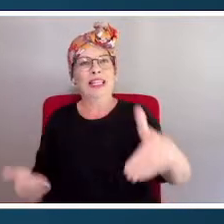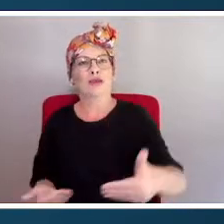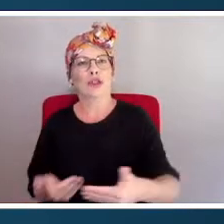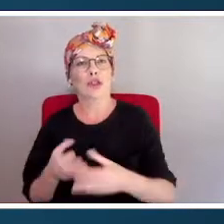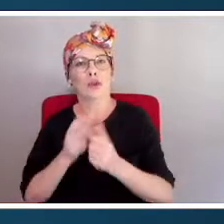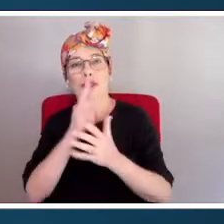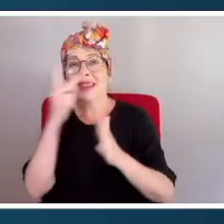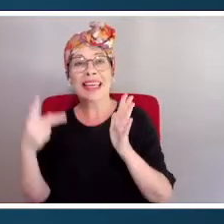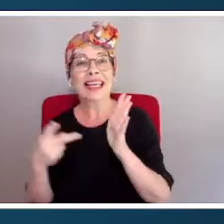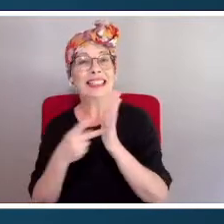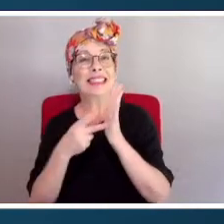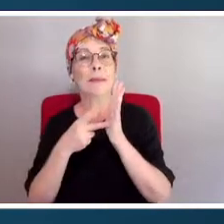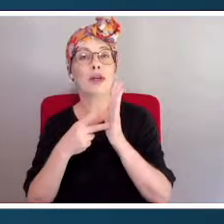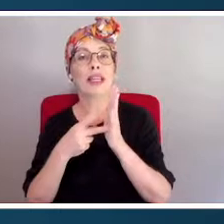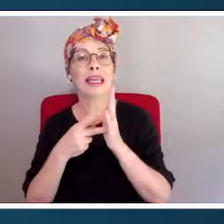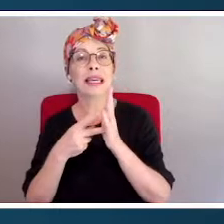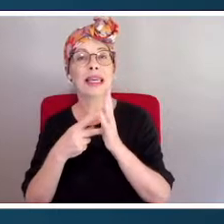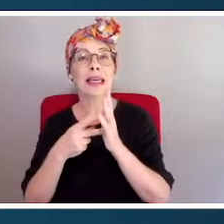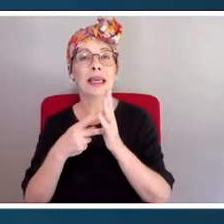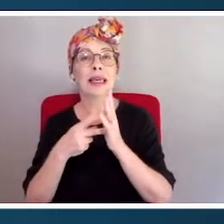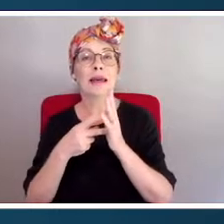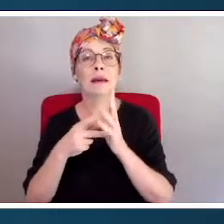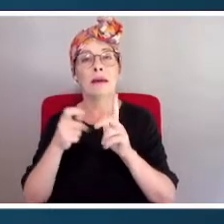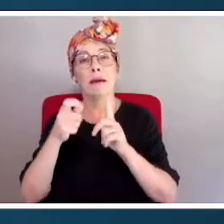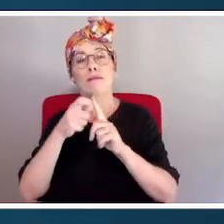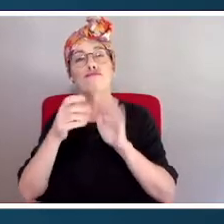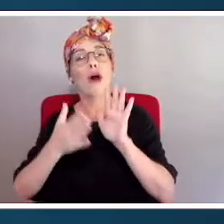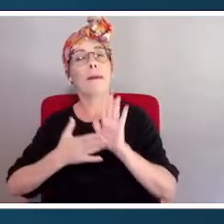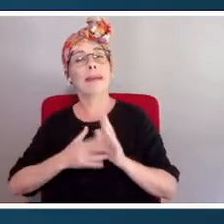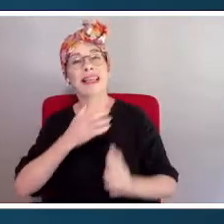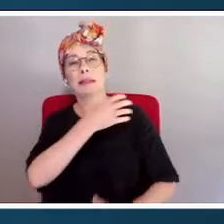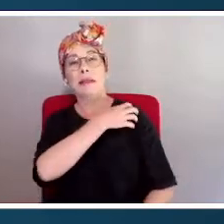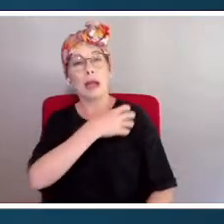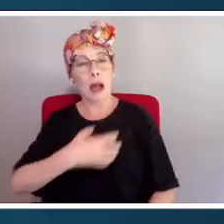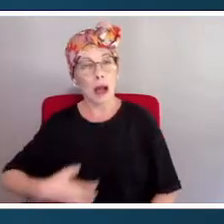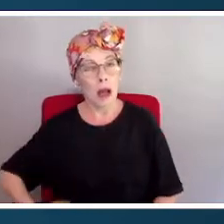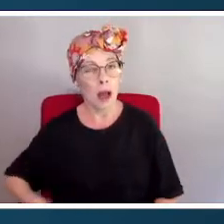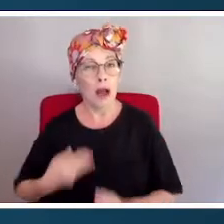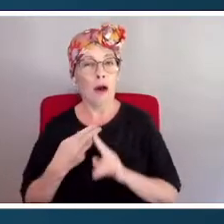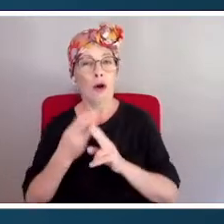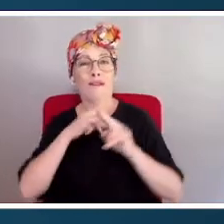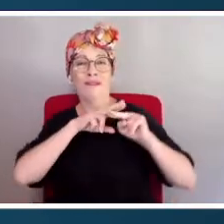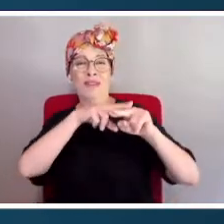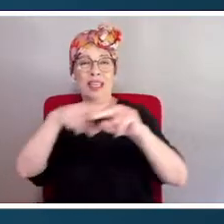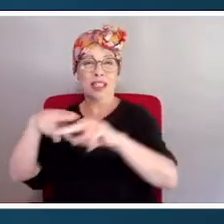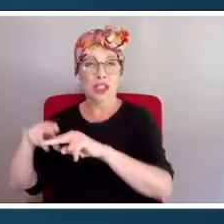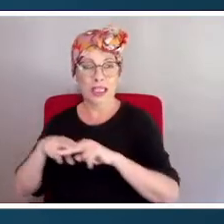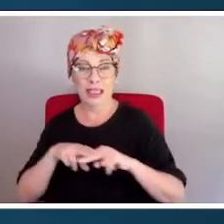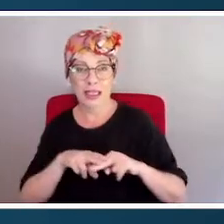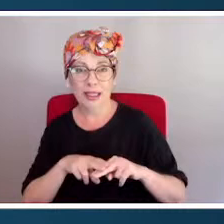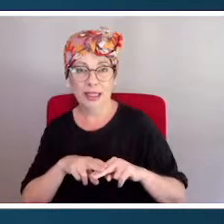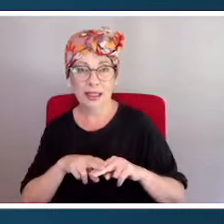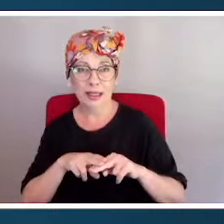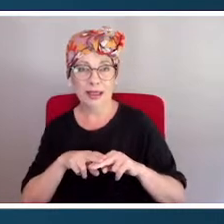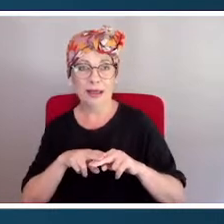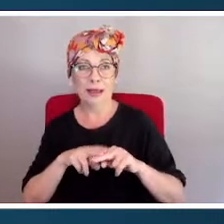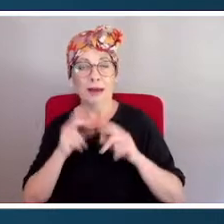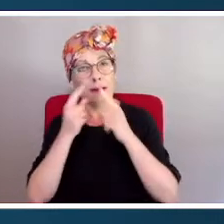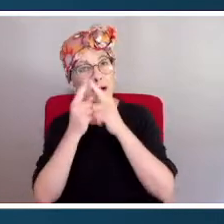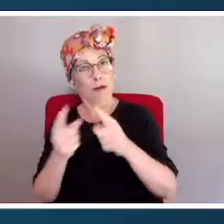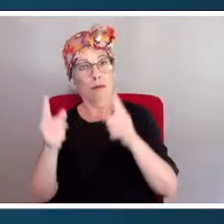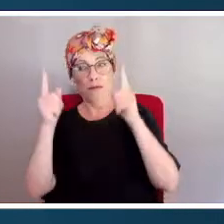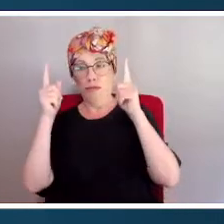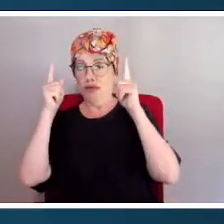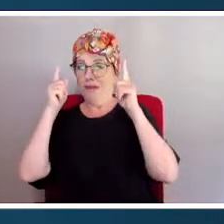Fiji. It is such an honour to host a regional leader of the standing and the calibre of the Deputy Prime Minister to deliver the opening address